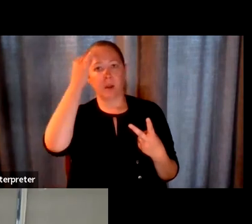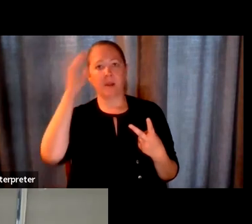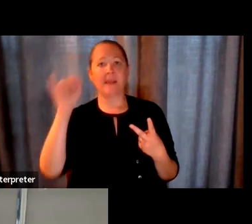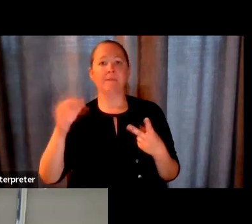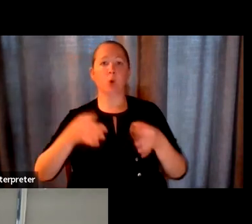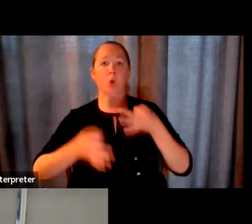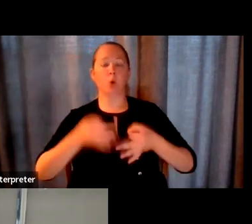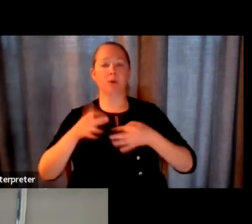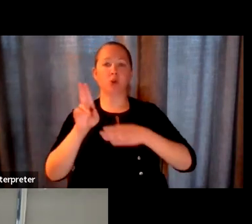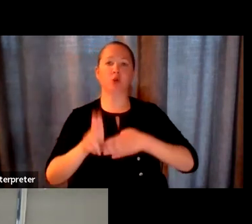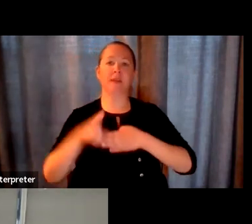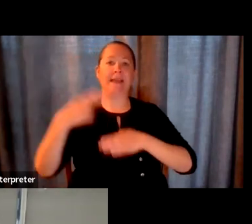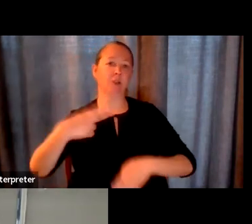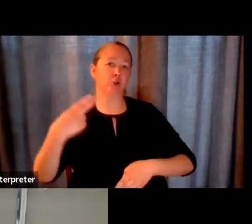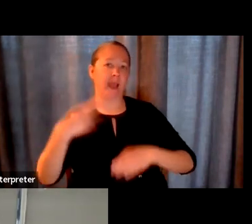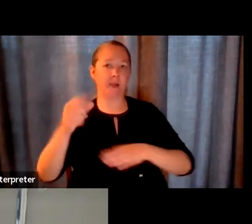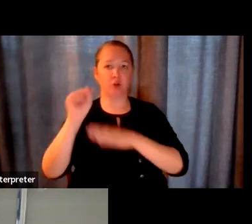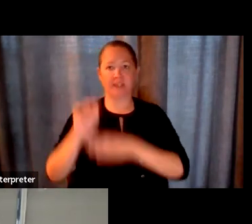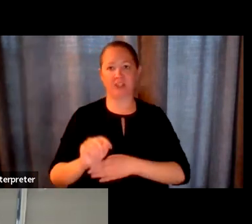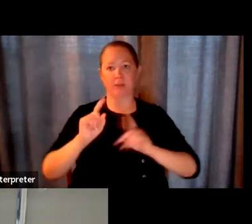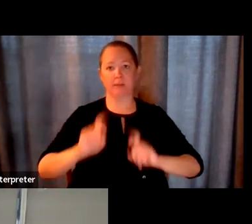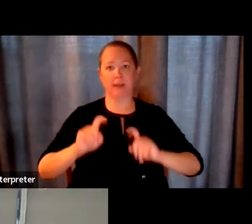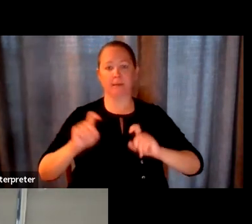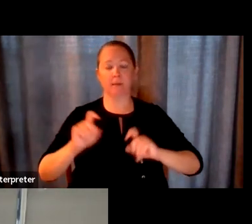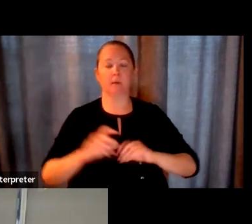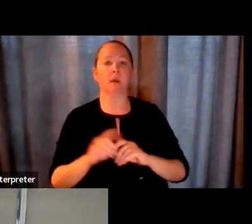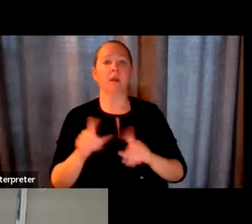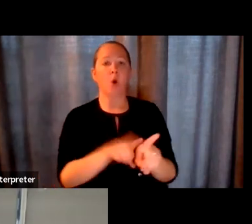this history and tradition test, like they